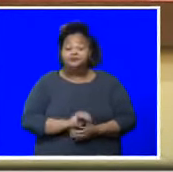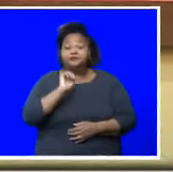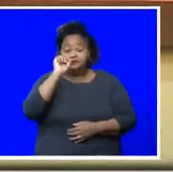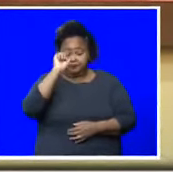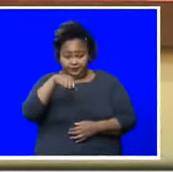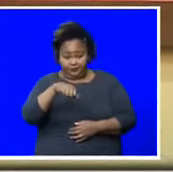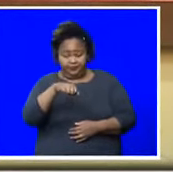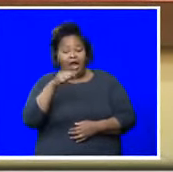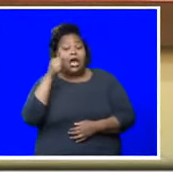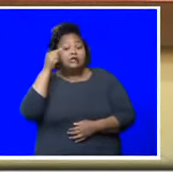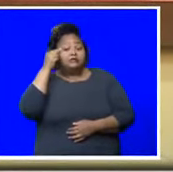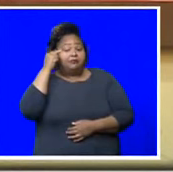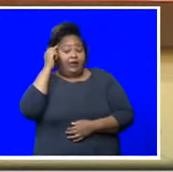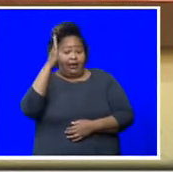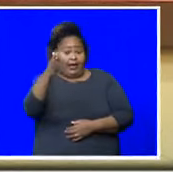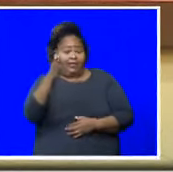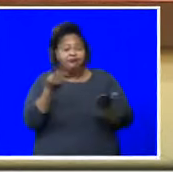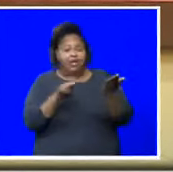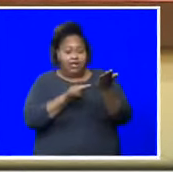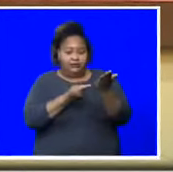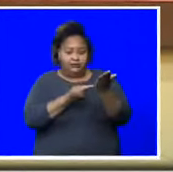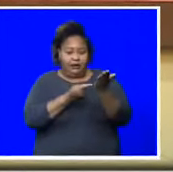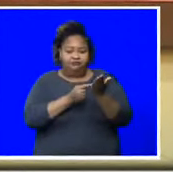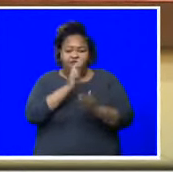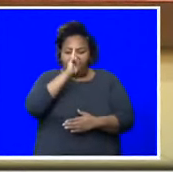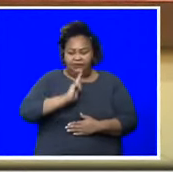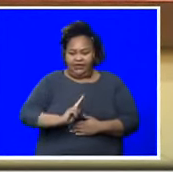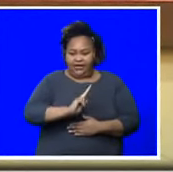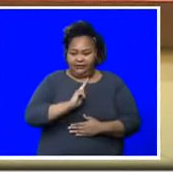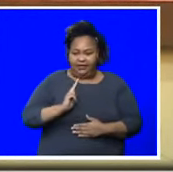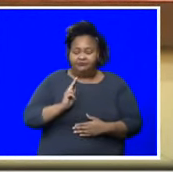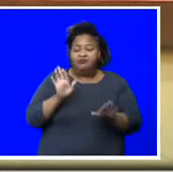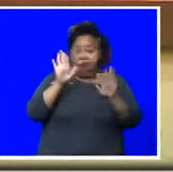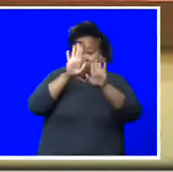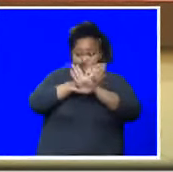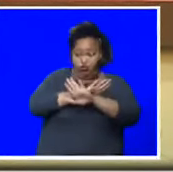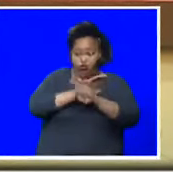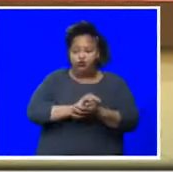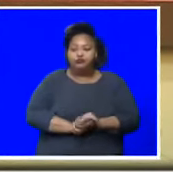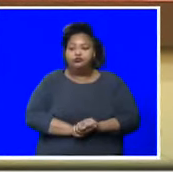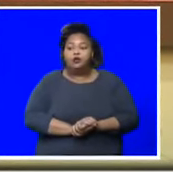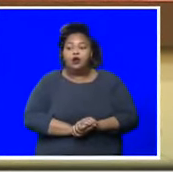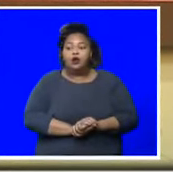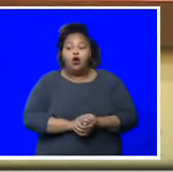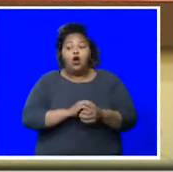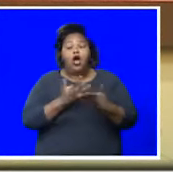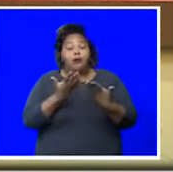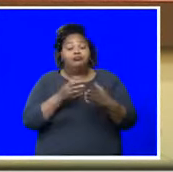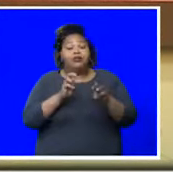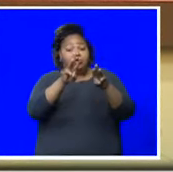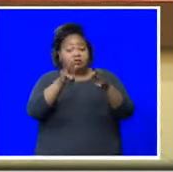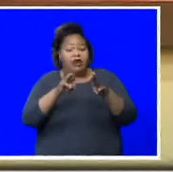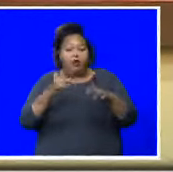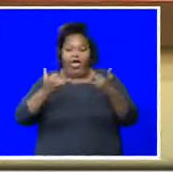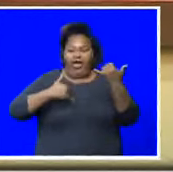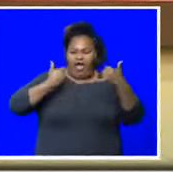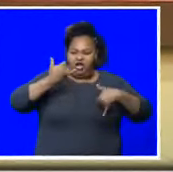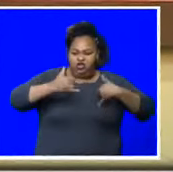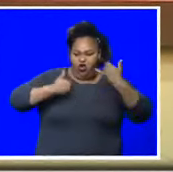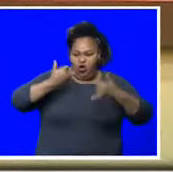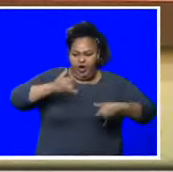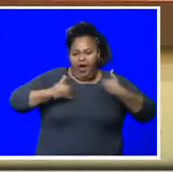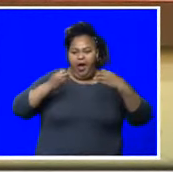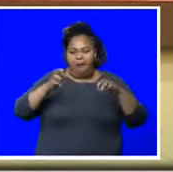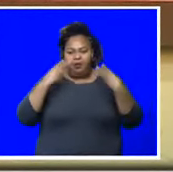edolobheni lasesipiki ngelisondo kusihlo lapho khona endaweni yekutijabulisa kubonakale emacembu